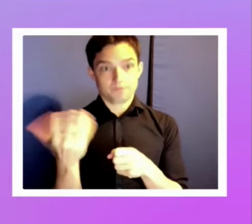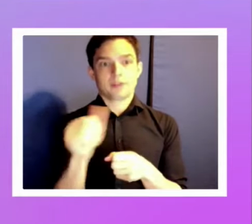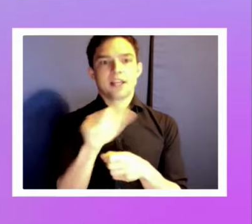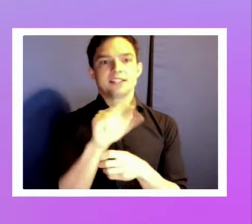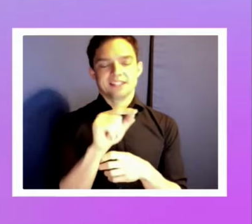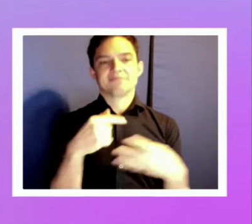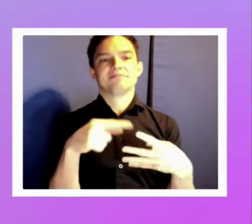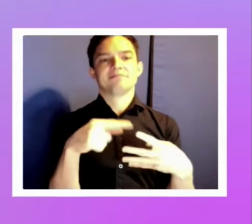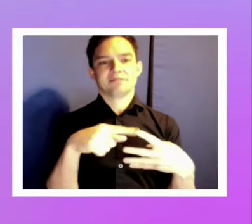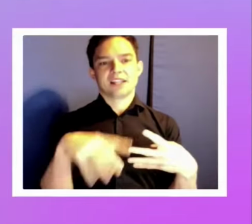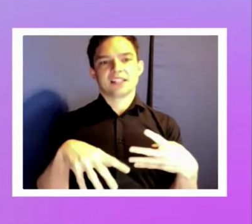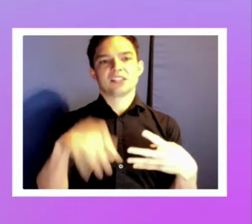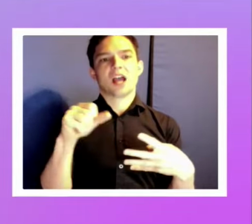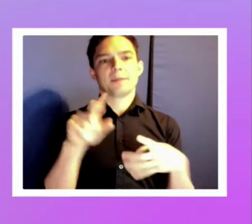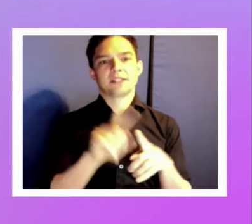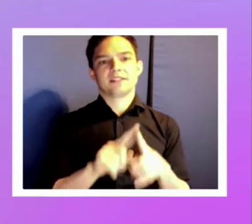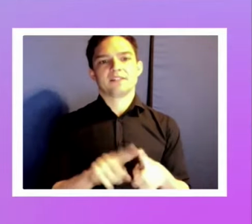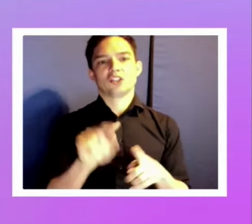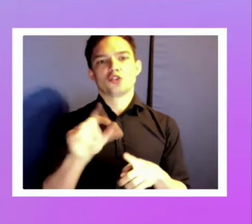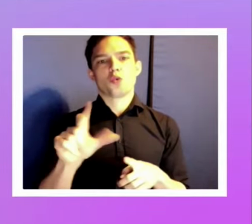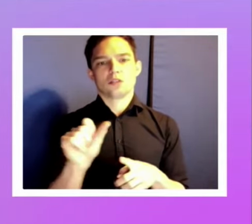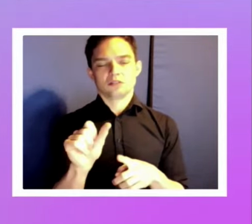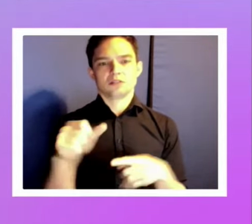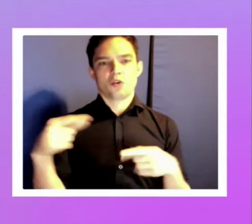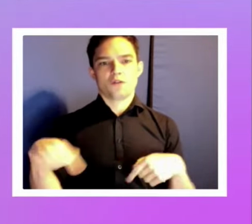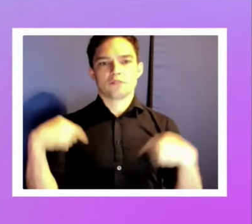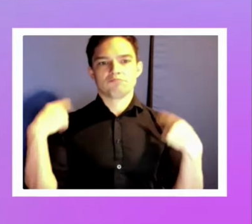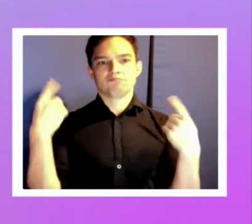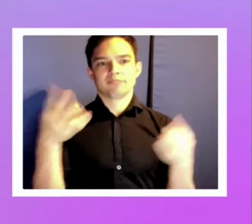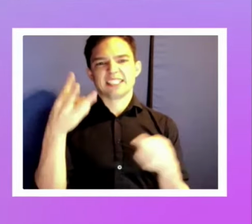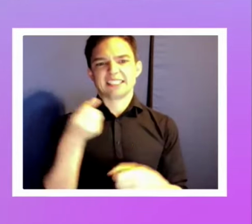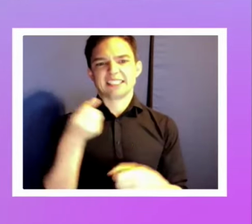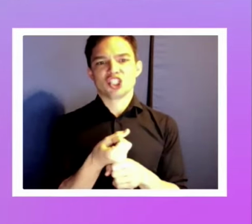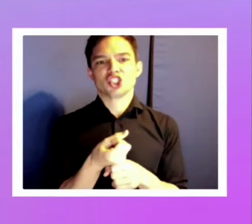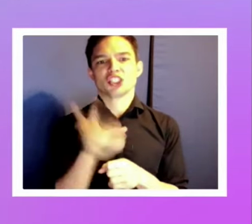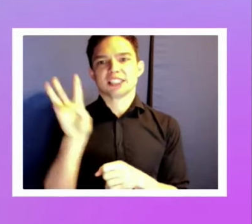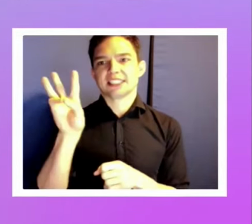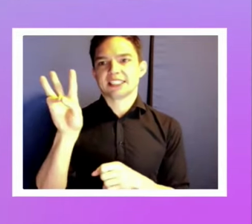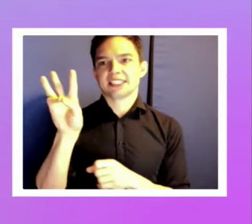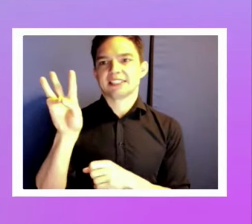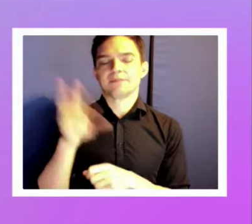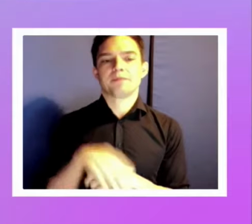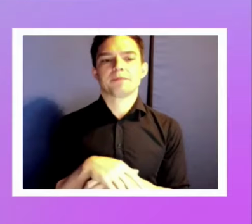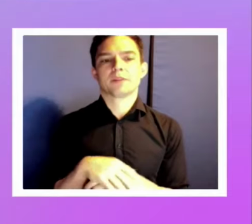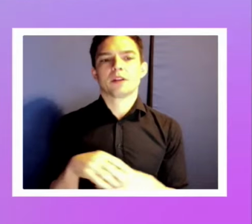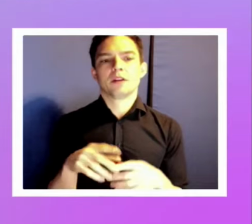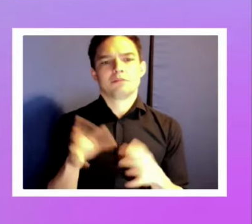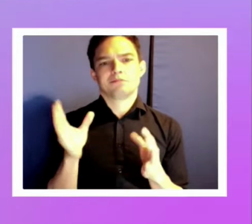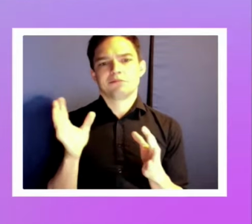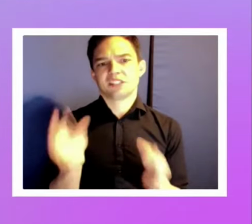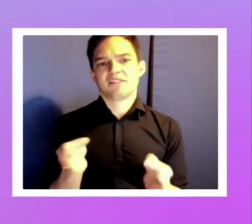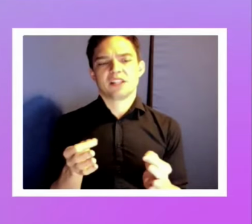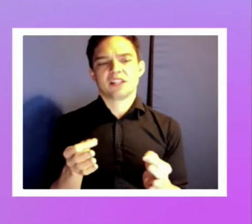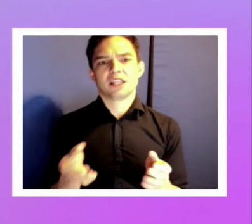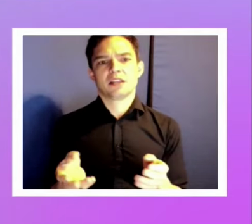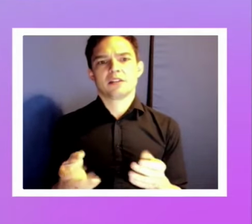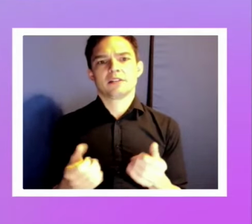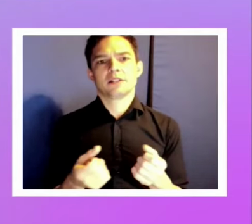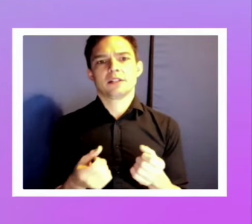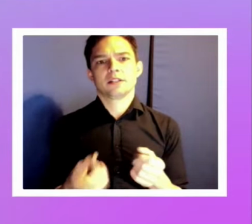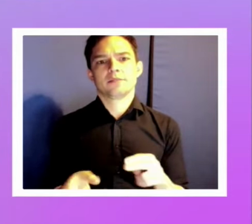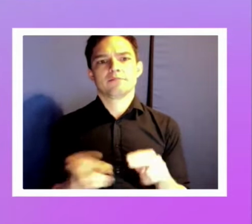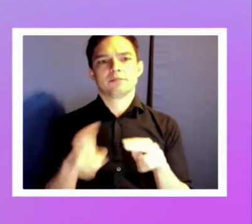has been adopted in various tools over the past 6 years. There's been definitely a boost in the last